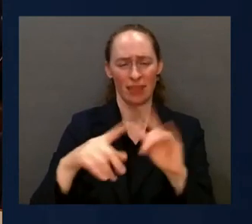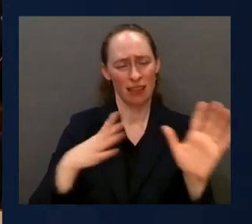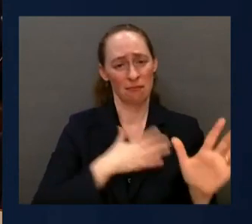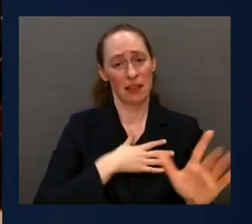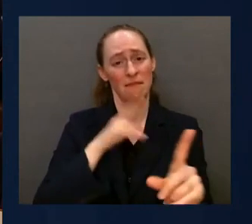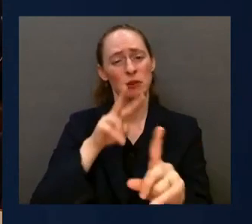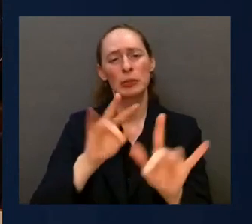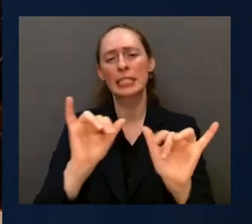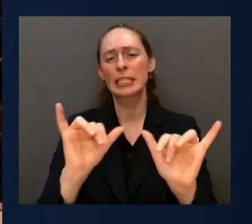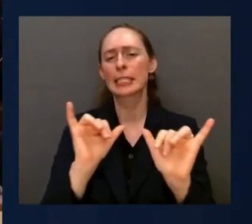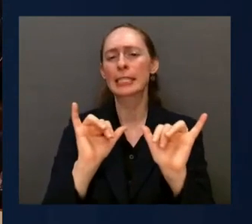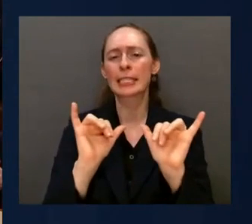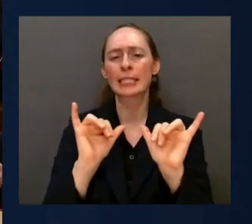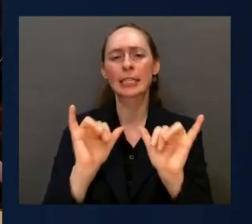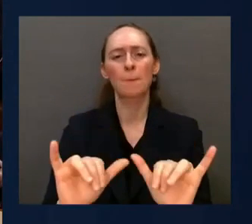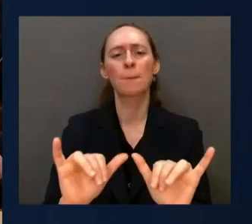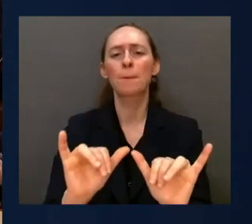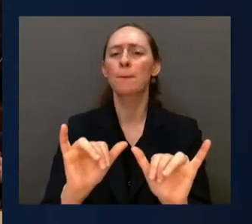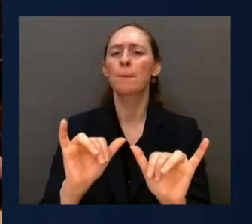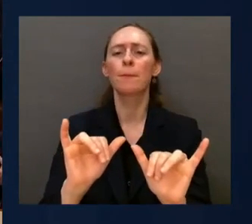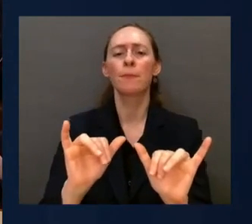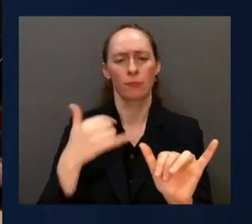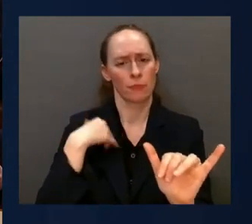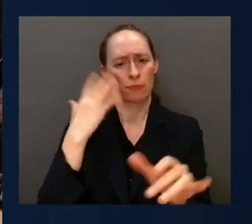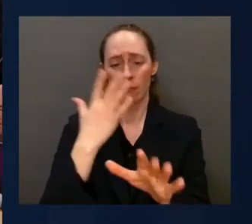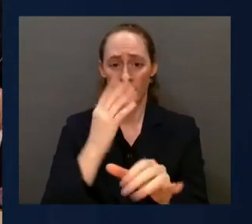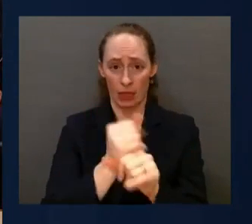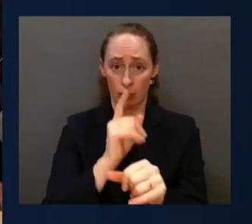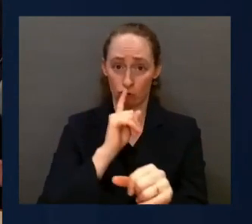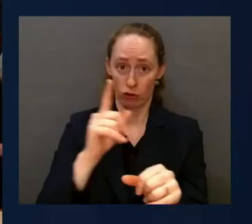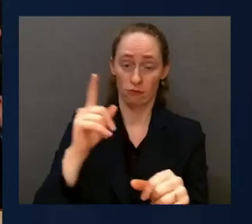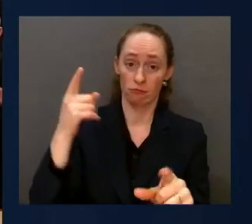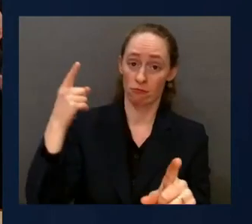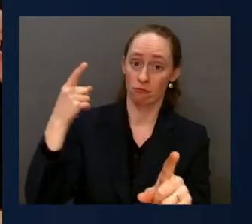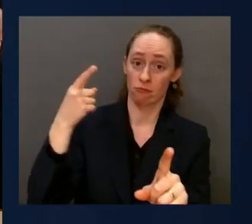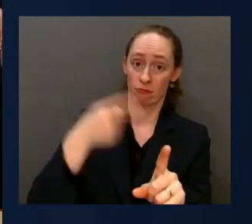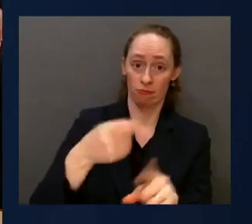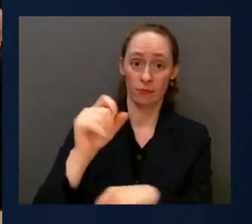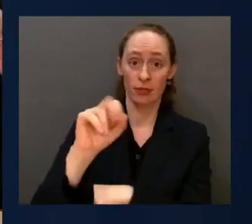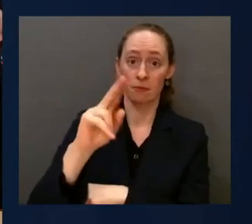in America. The supply chain begins in America.